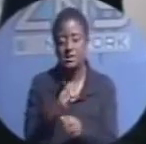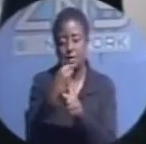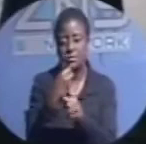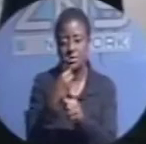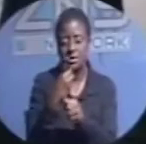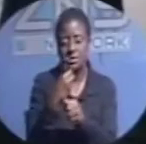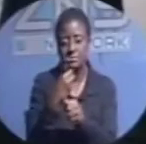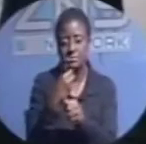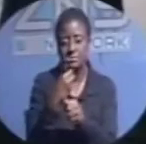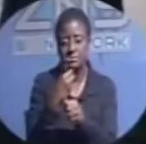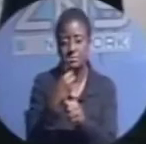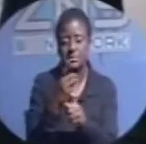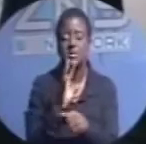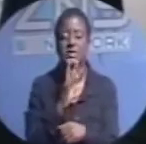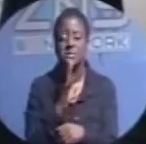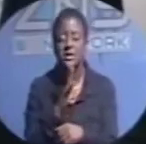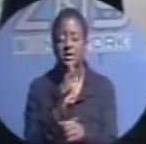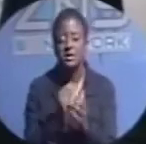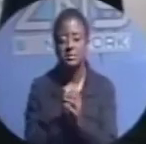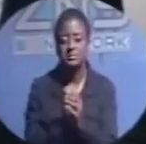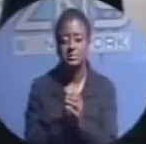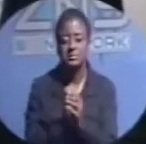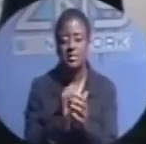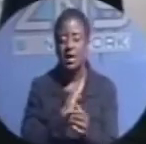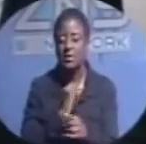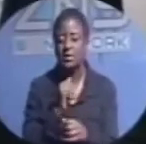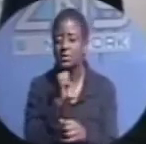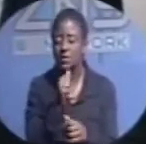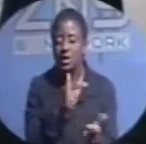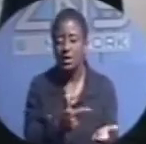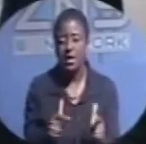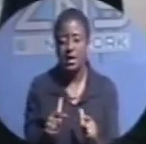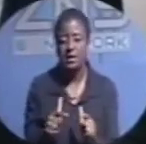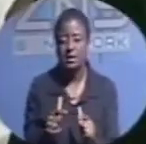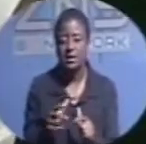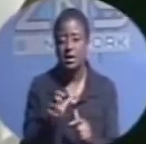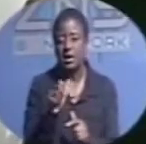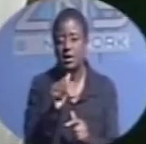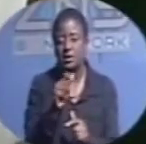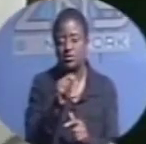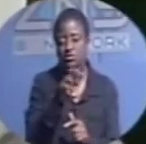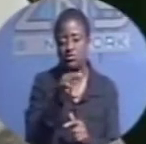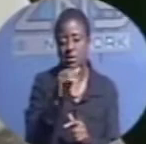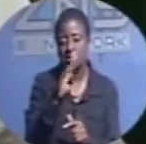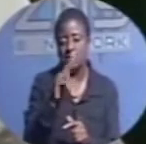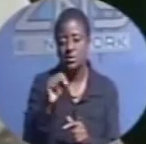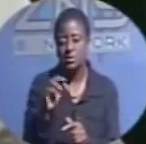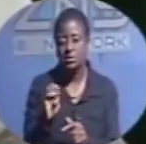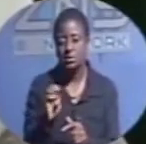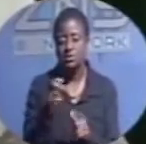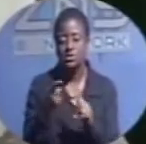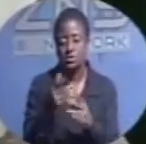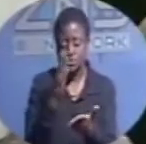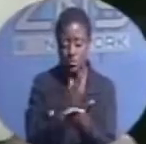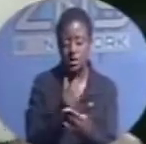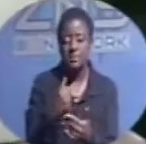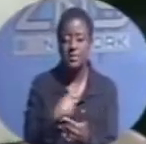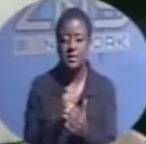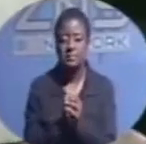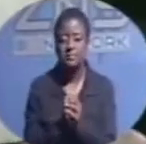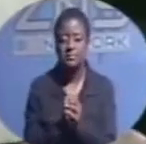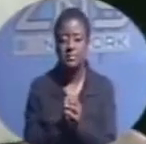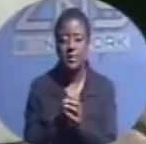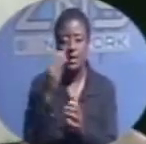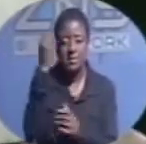serious. I will not permit a rag sheet like the Tribune to distract me. According to Mr. Smith, he